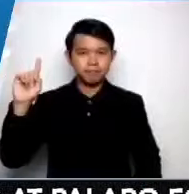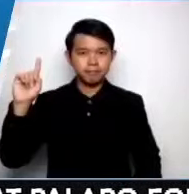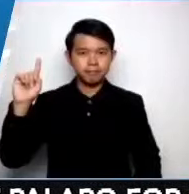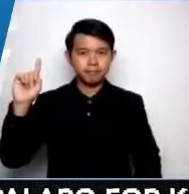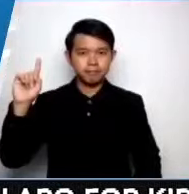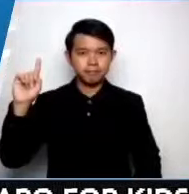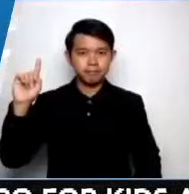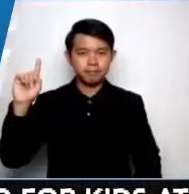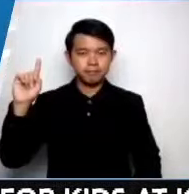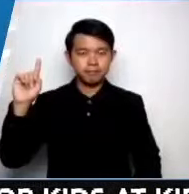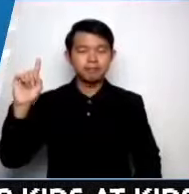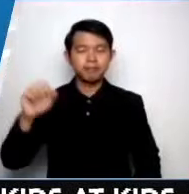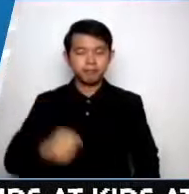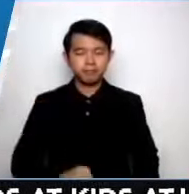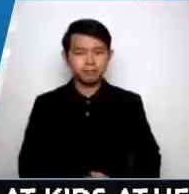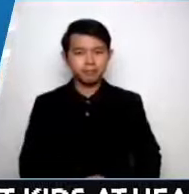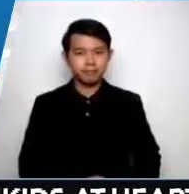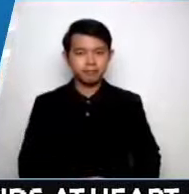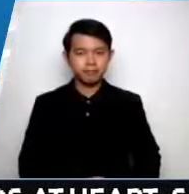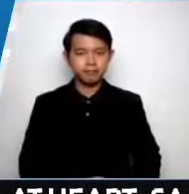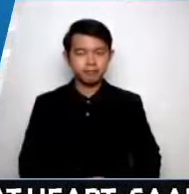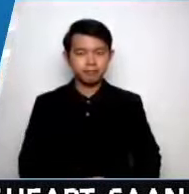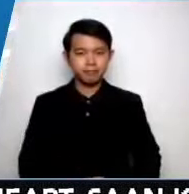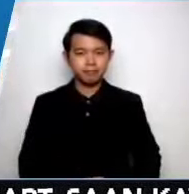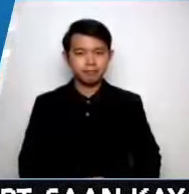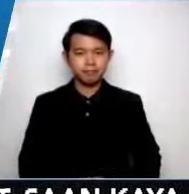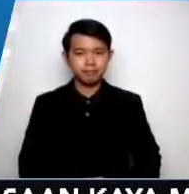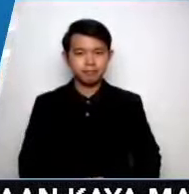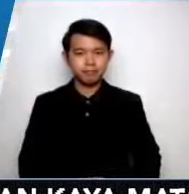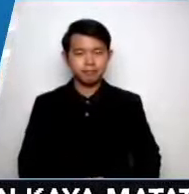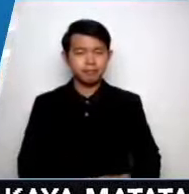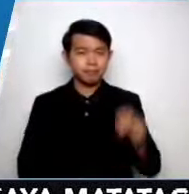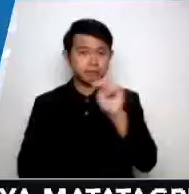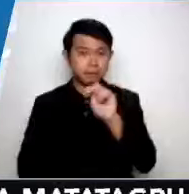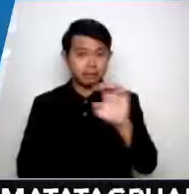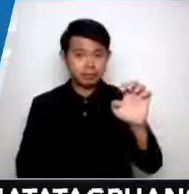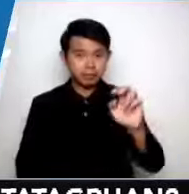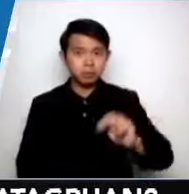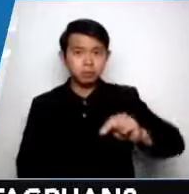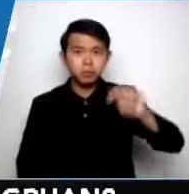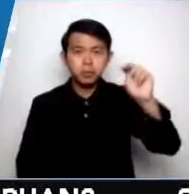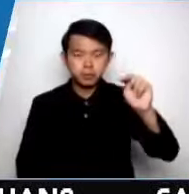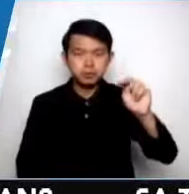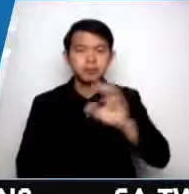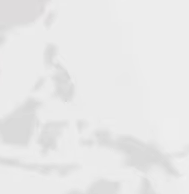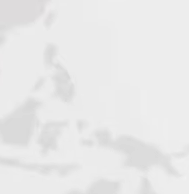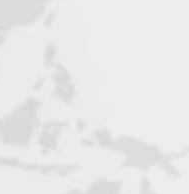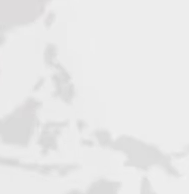Aurora, northern portions of Nueva Ecija, at northern portion of Zambales.